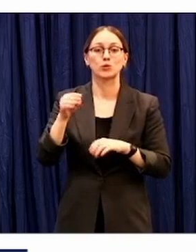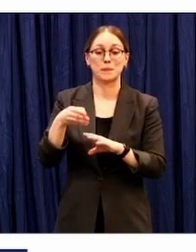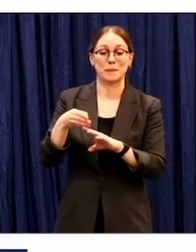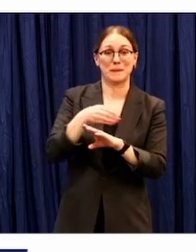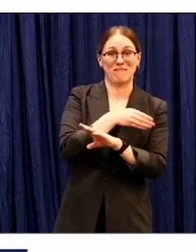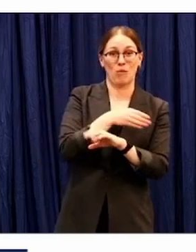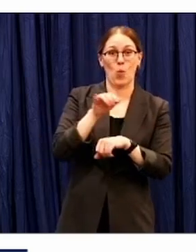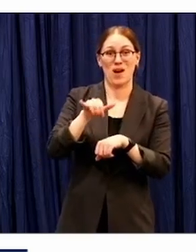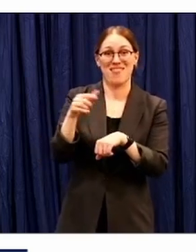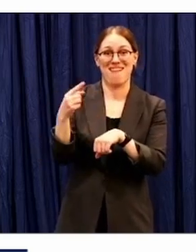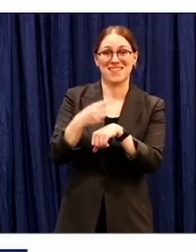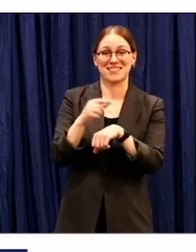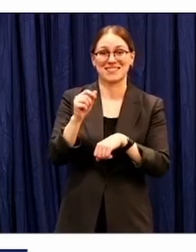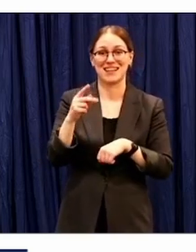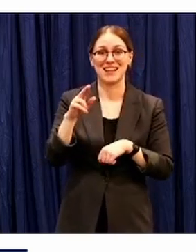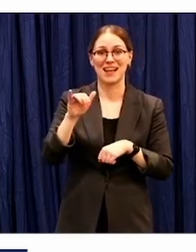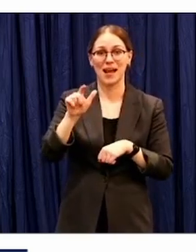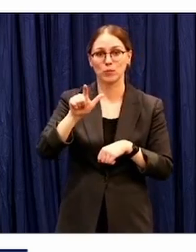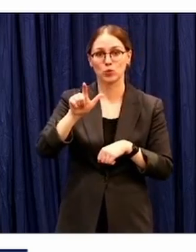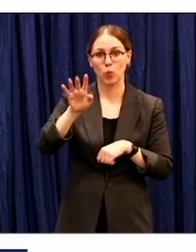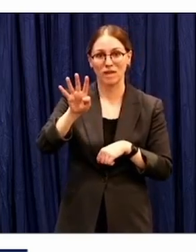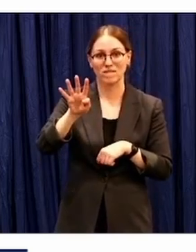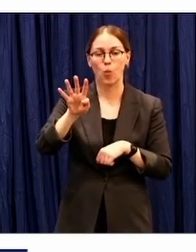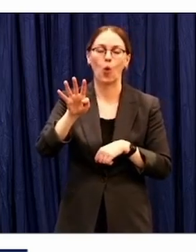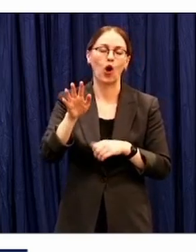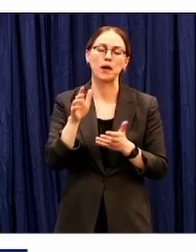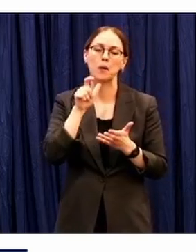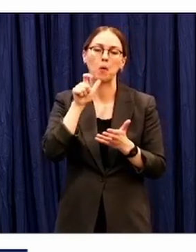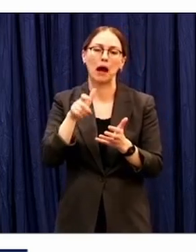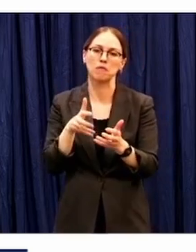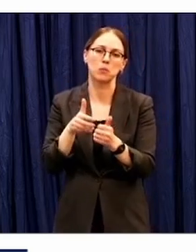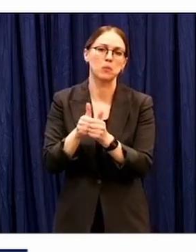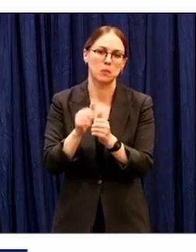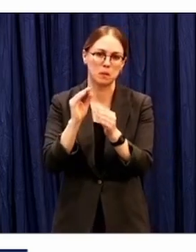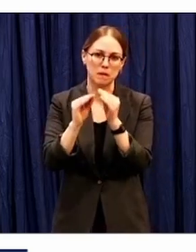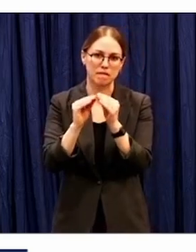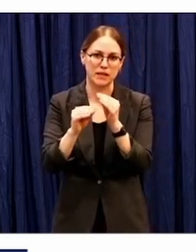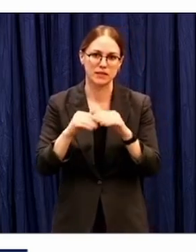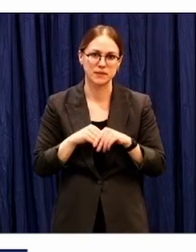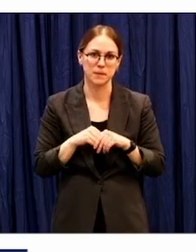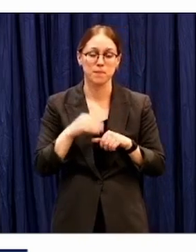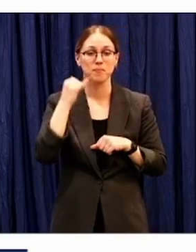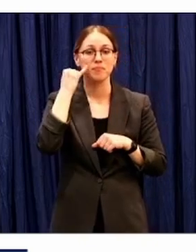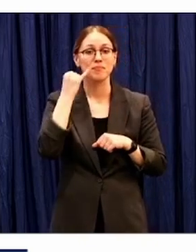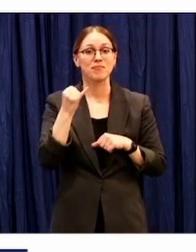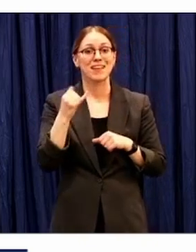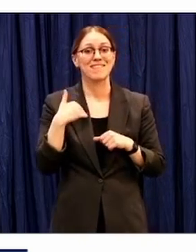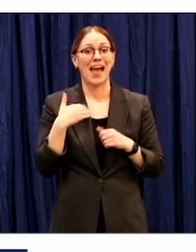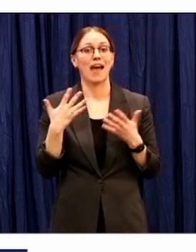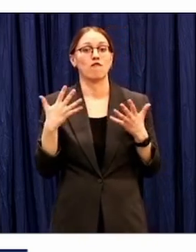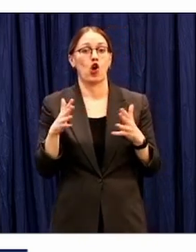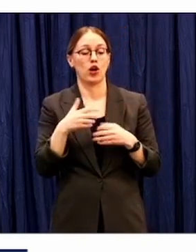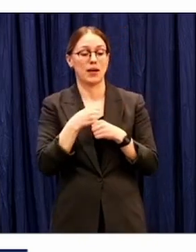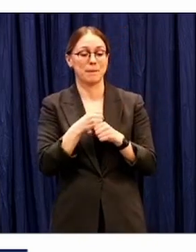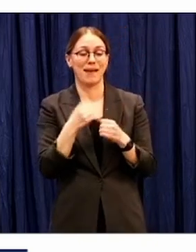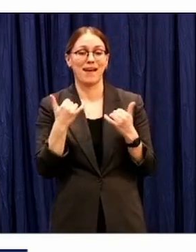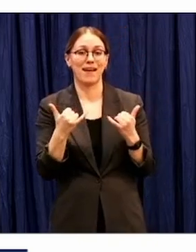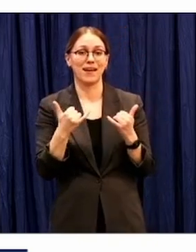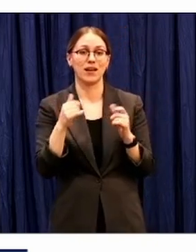state or local government was made to comply with that rule change. Pre-existing electronic documents, which must be word